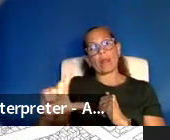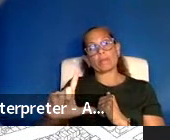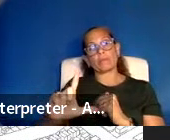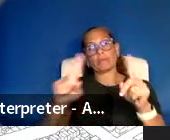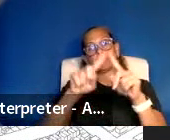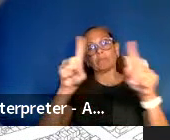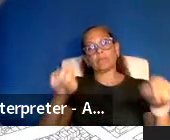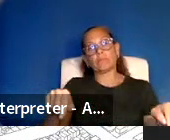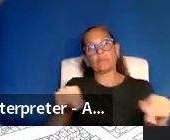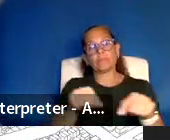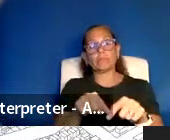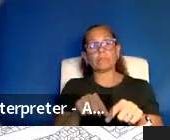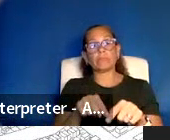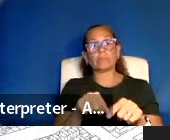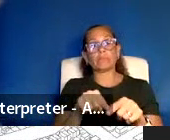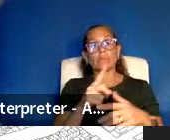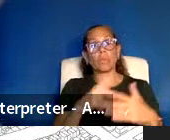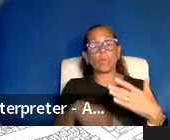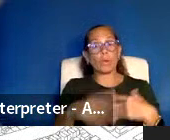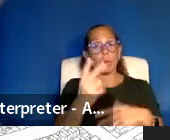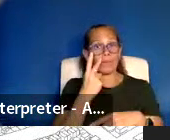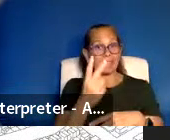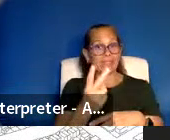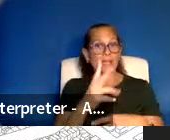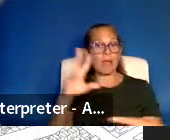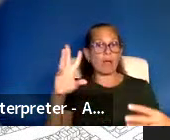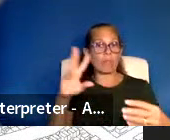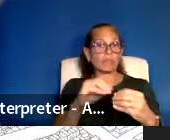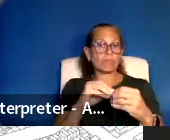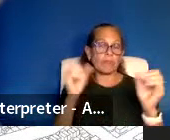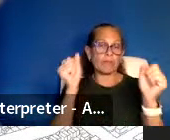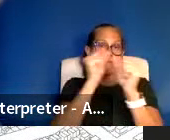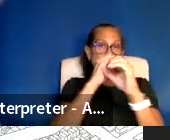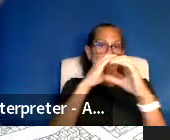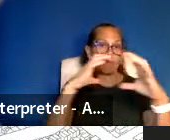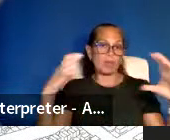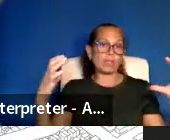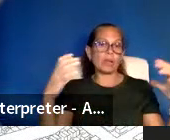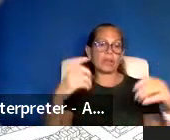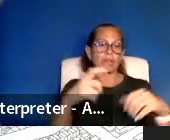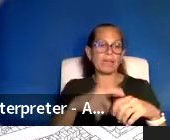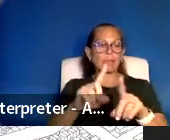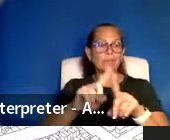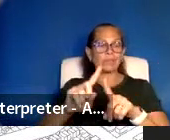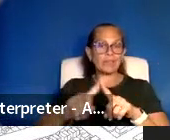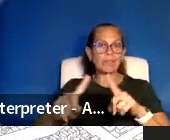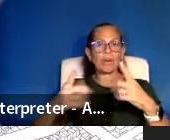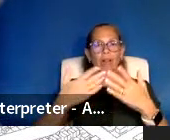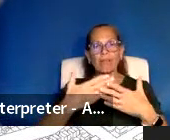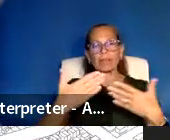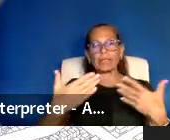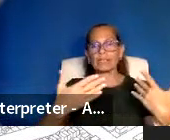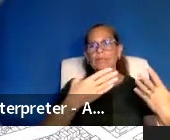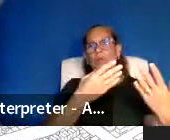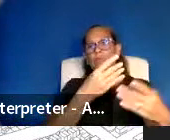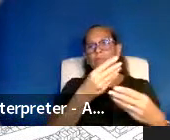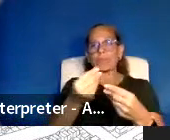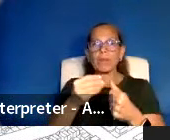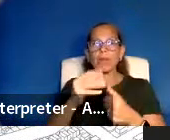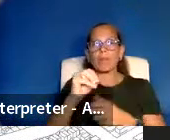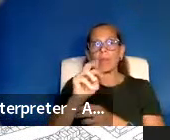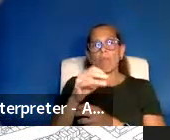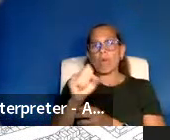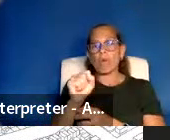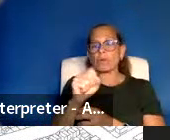screen. And what you see here is really culmination of a vision for tying together the different institutional campuses of the Morris Park Station